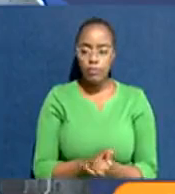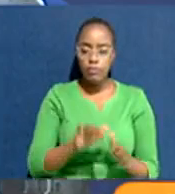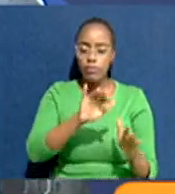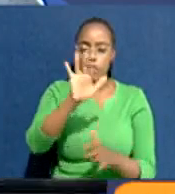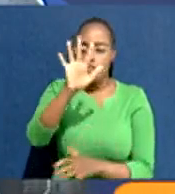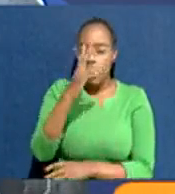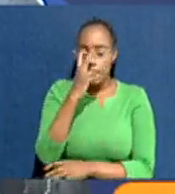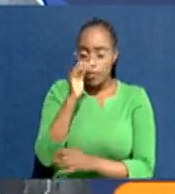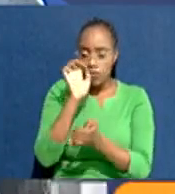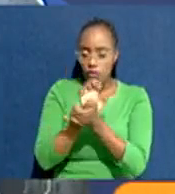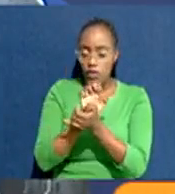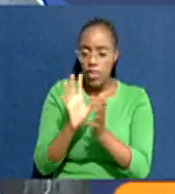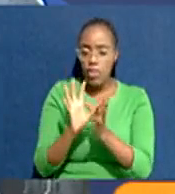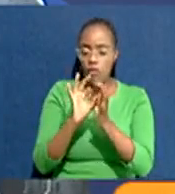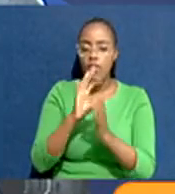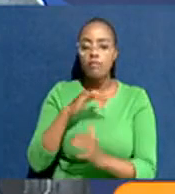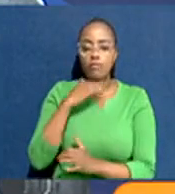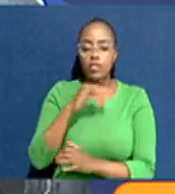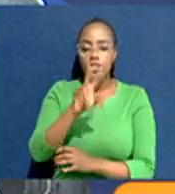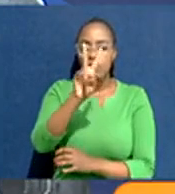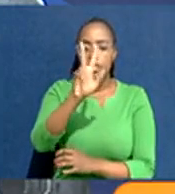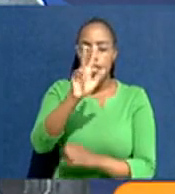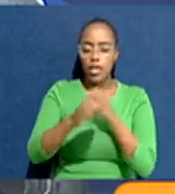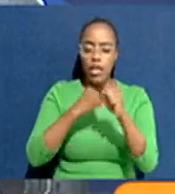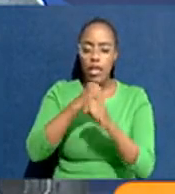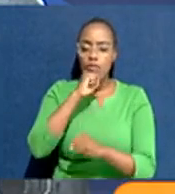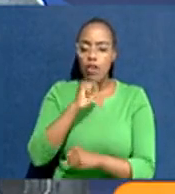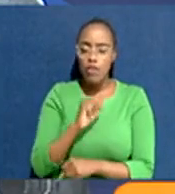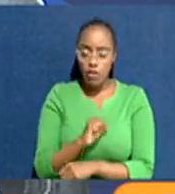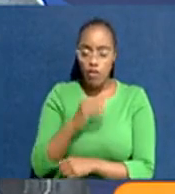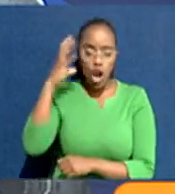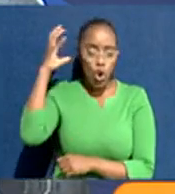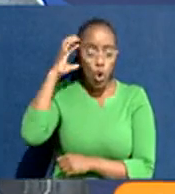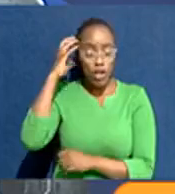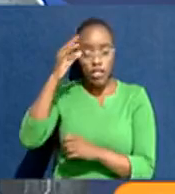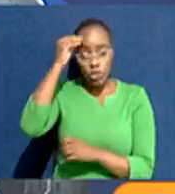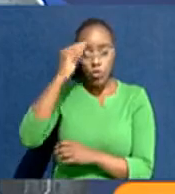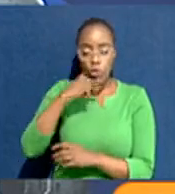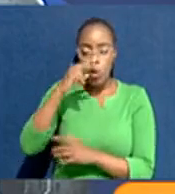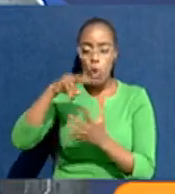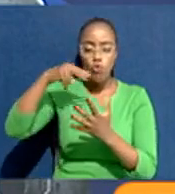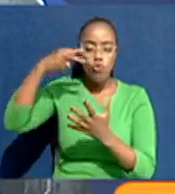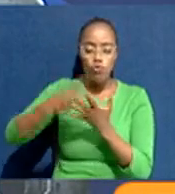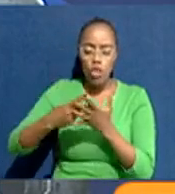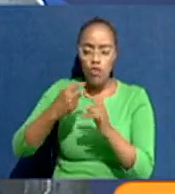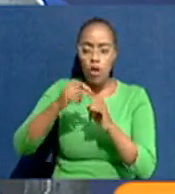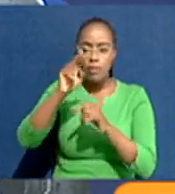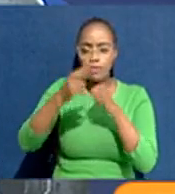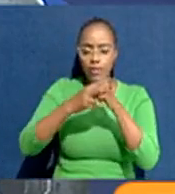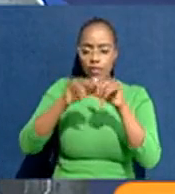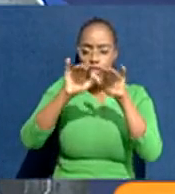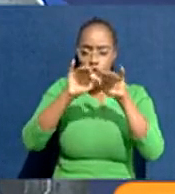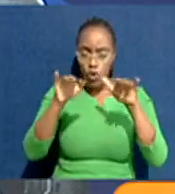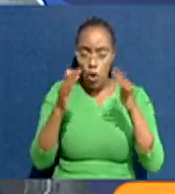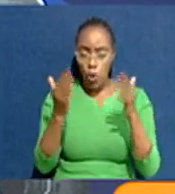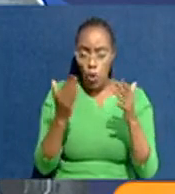Five suspects arrested in connection with the death of a 23-year-old college student who allegedly fell from a seven-storey building